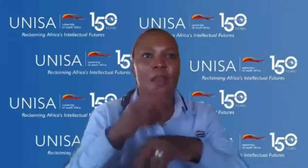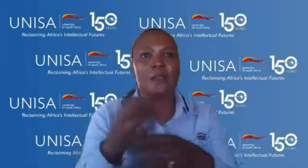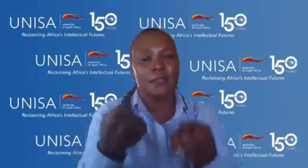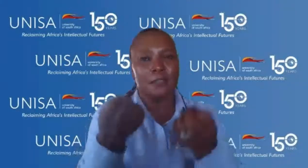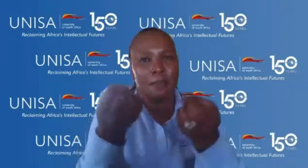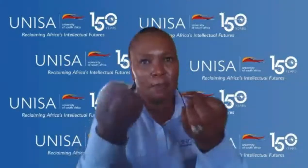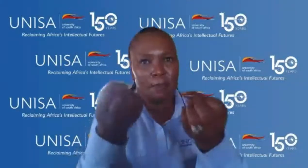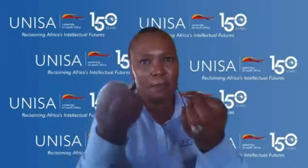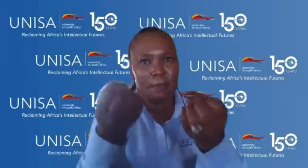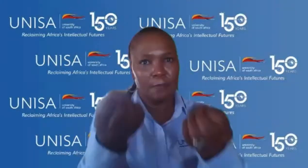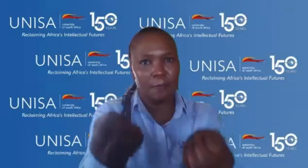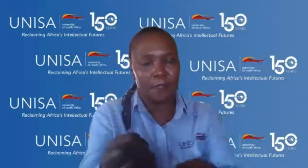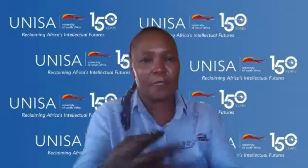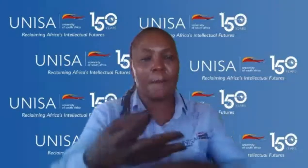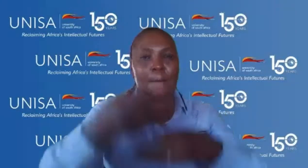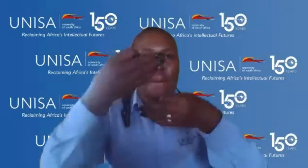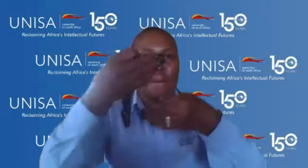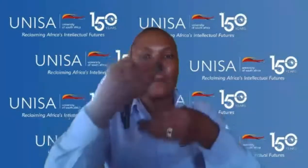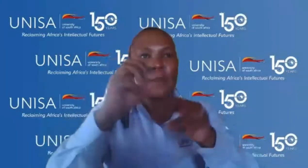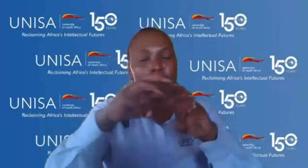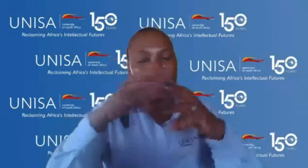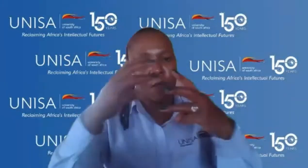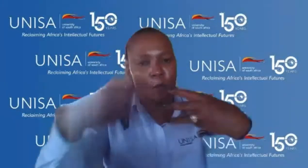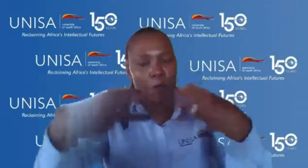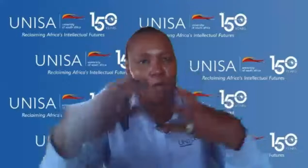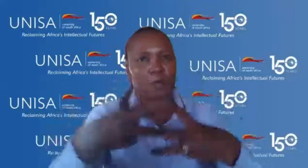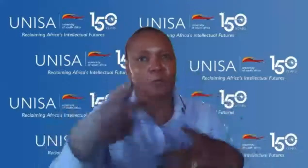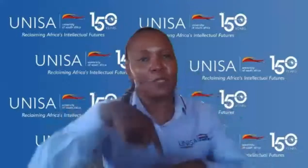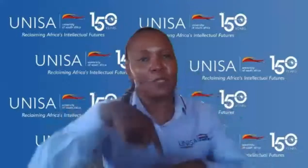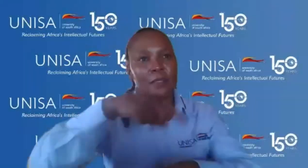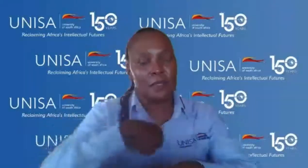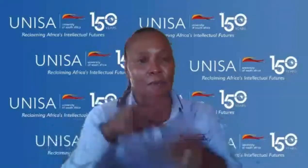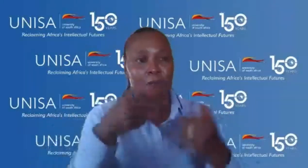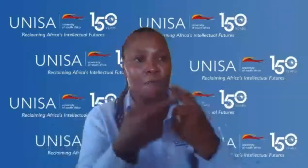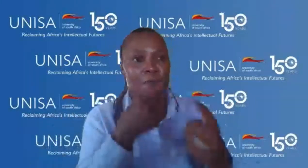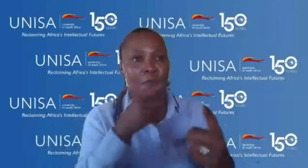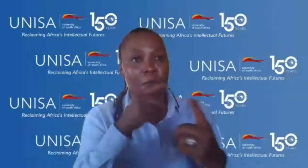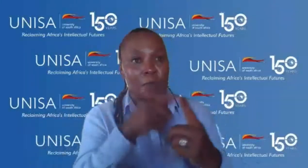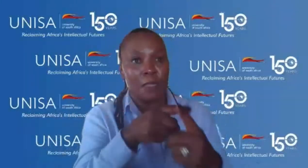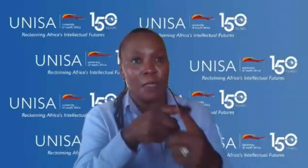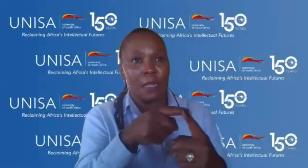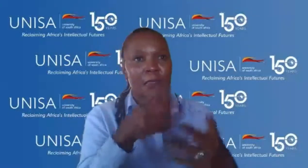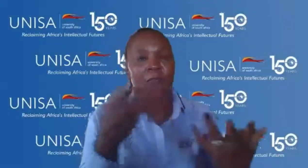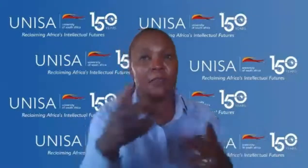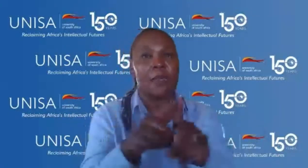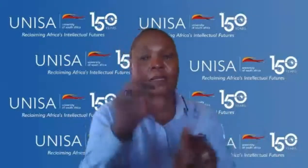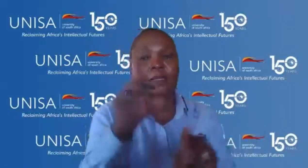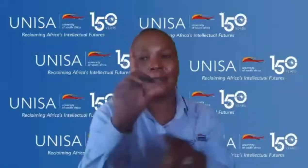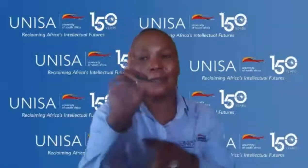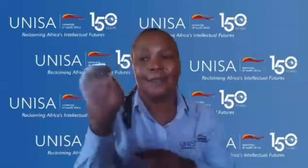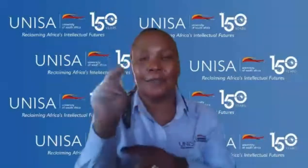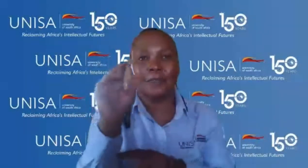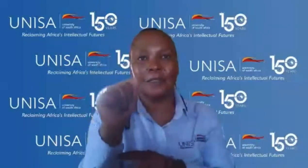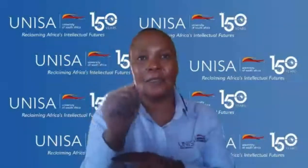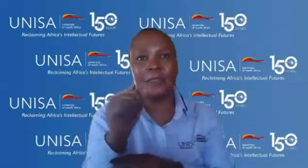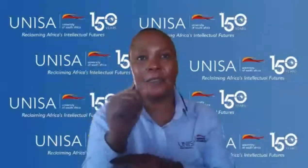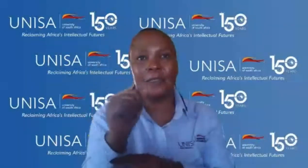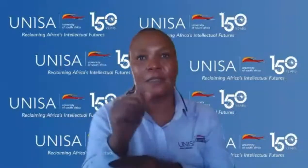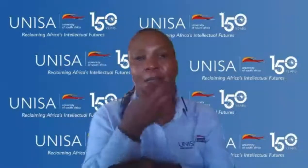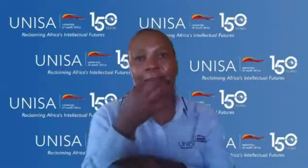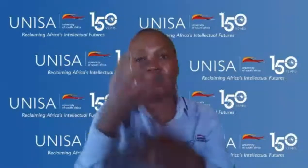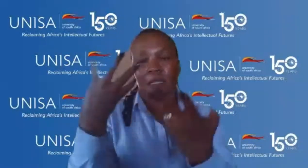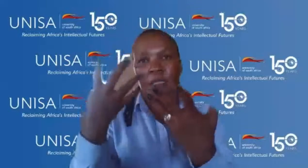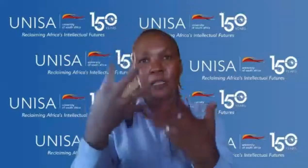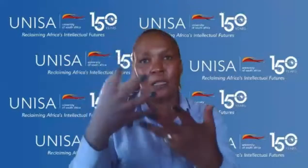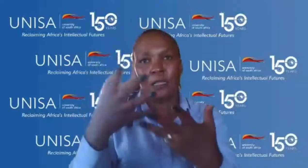paperwork with us, and then from that point, as Dina stated, you approached us, you tell us about your need.